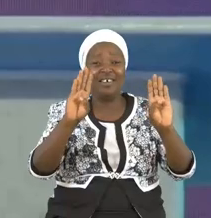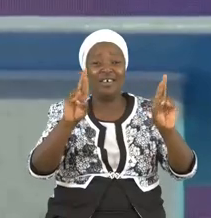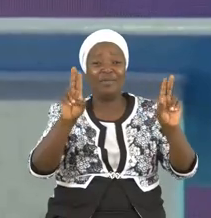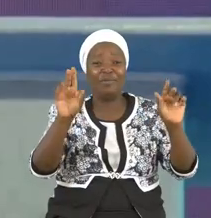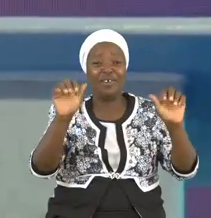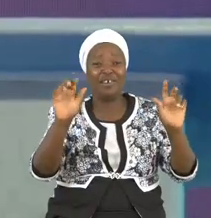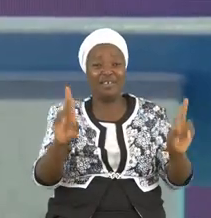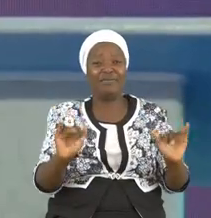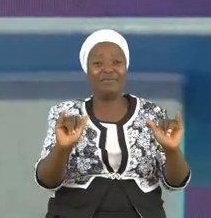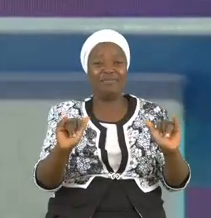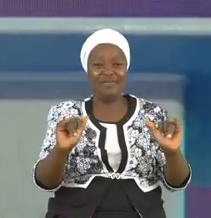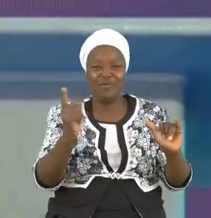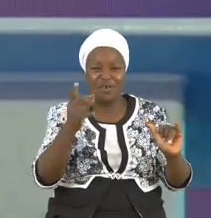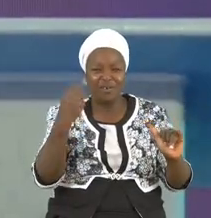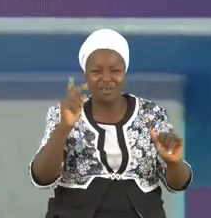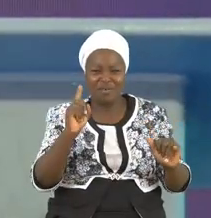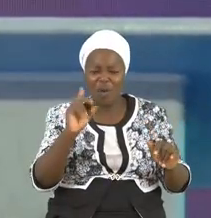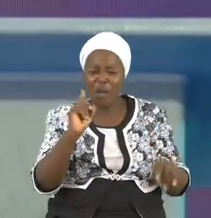where were we then?